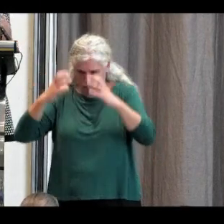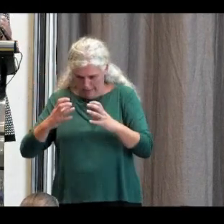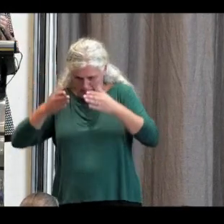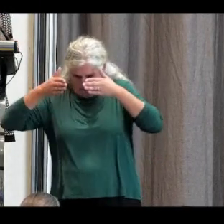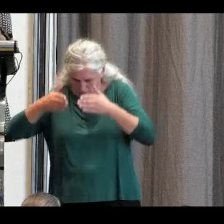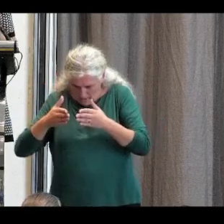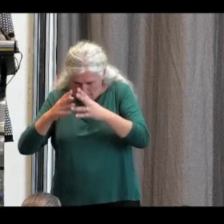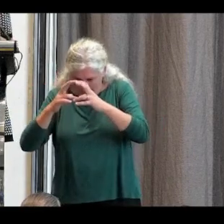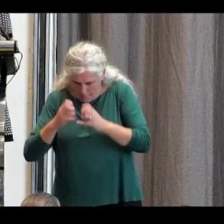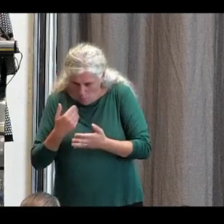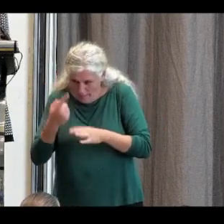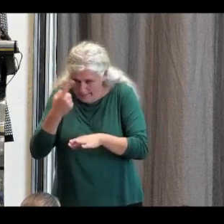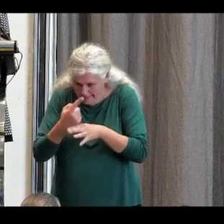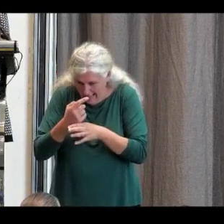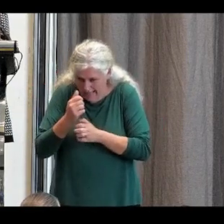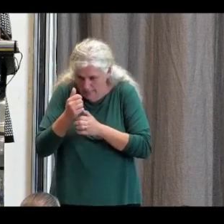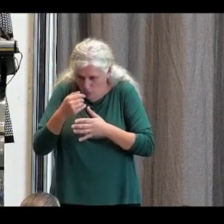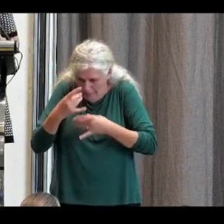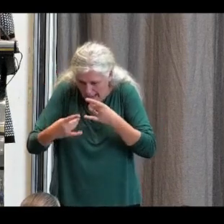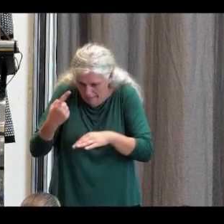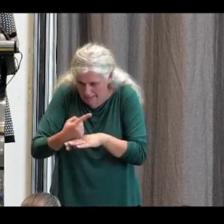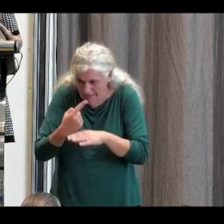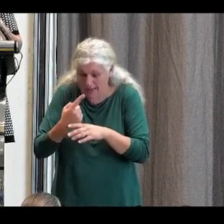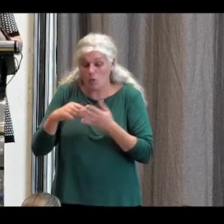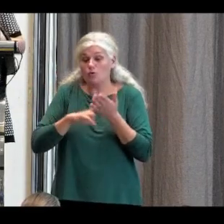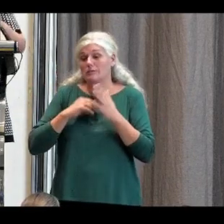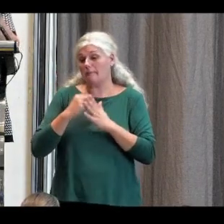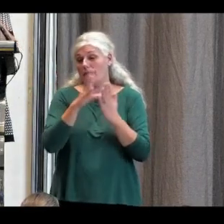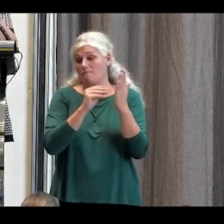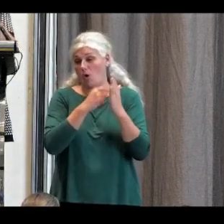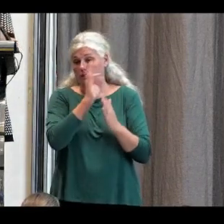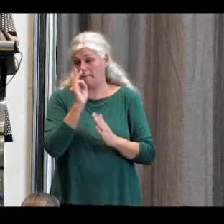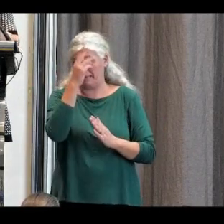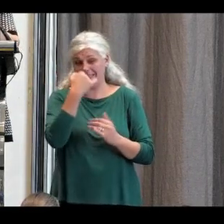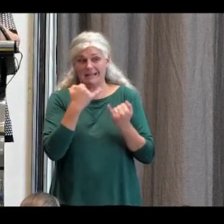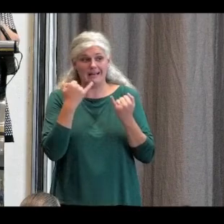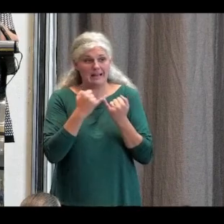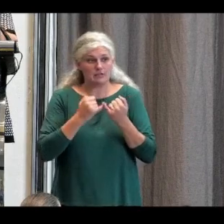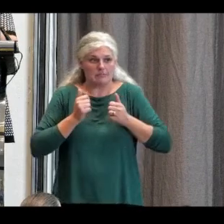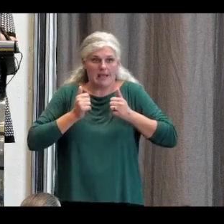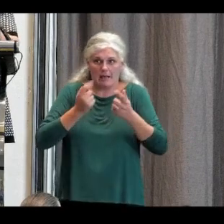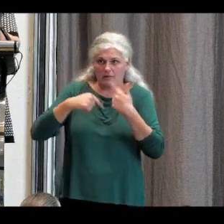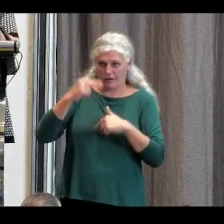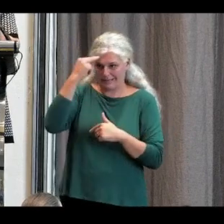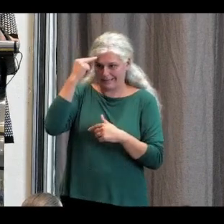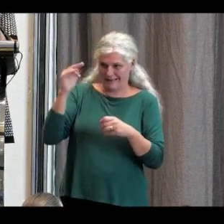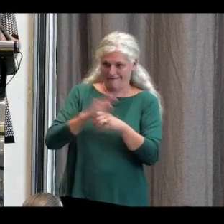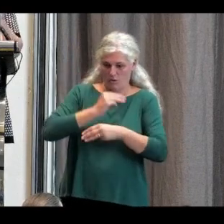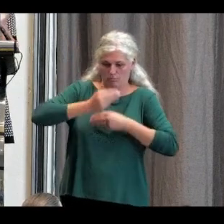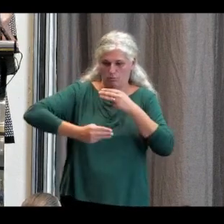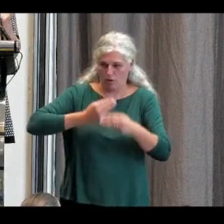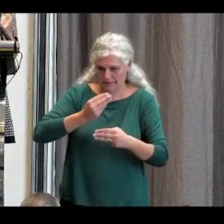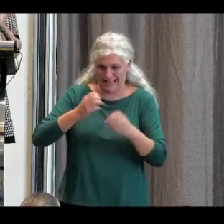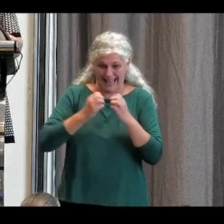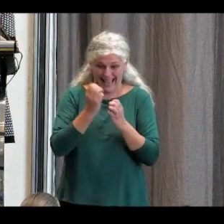in the mechanisms. We need to use mice models in order to be able to understand the processes